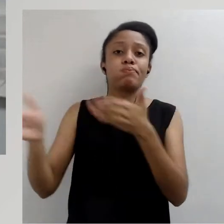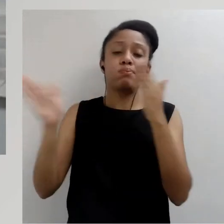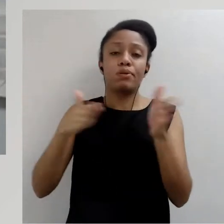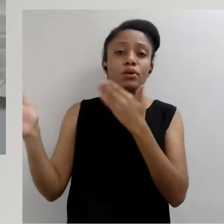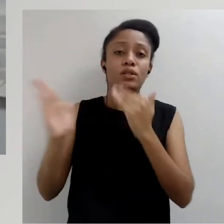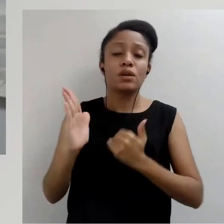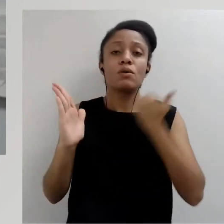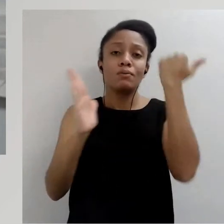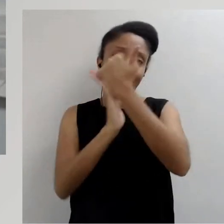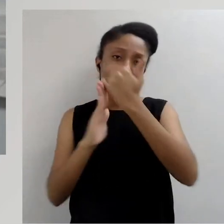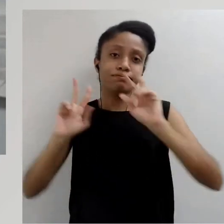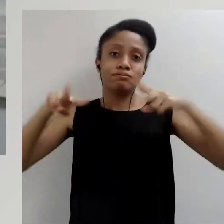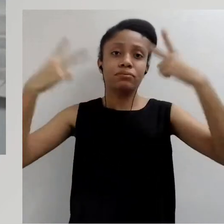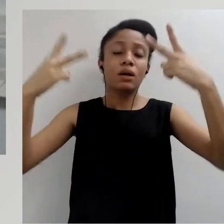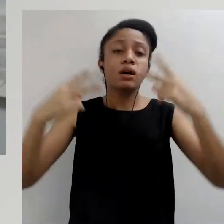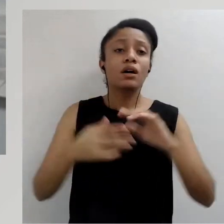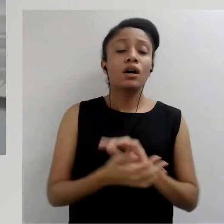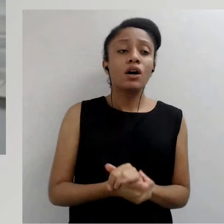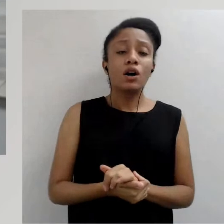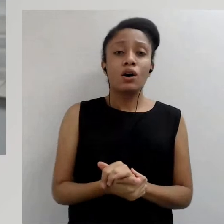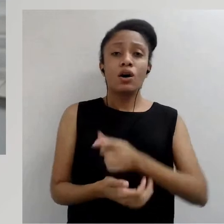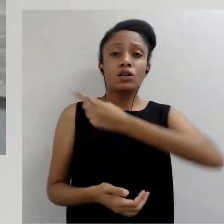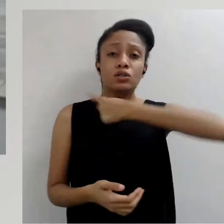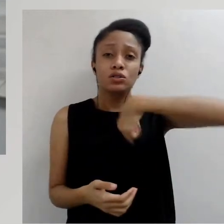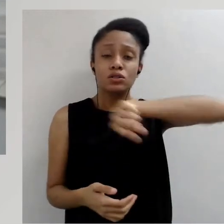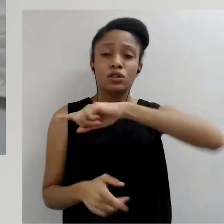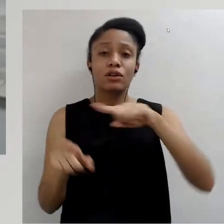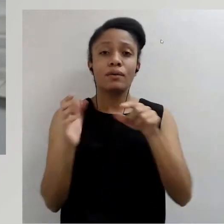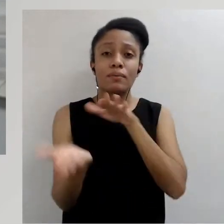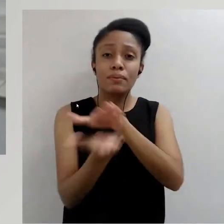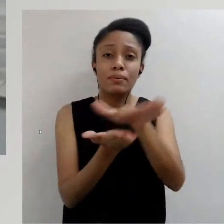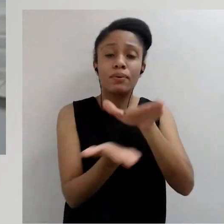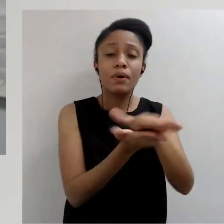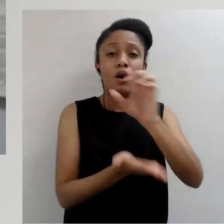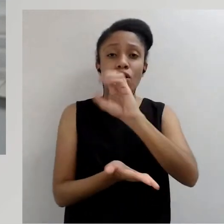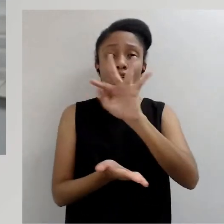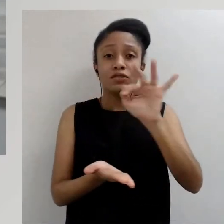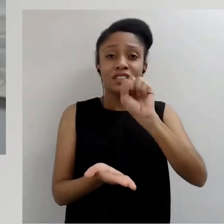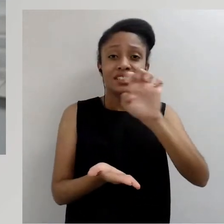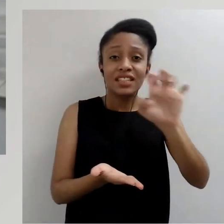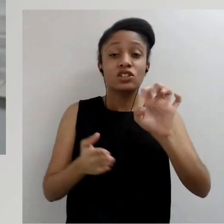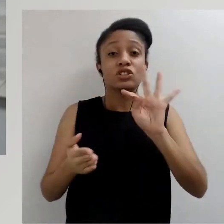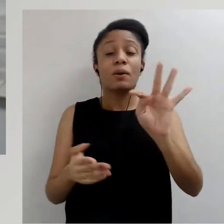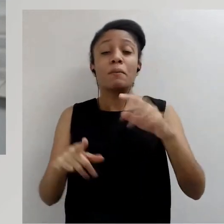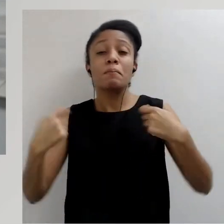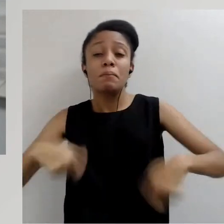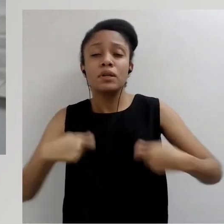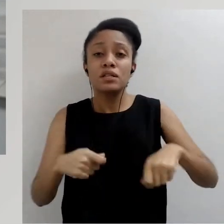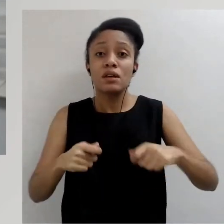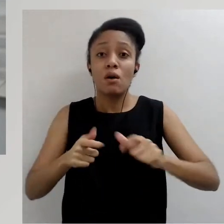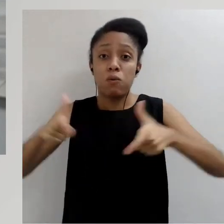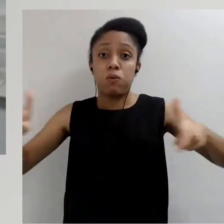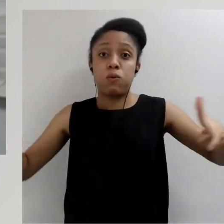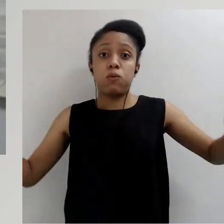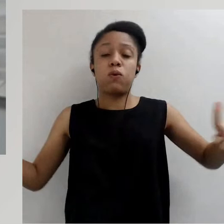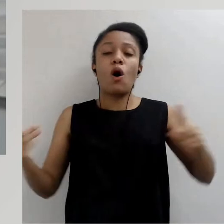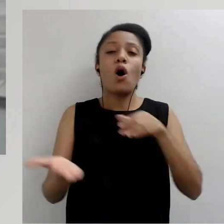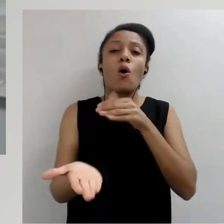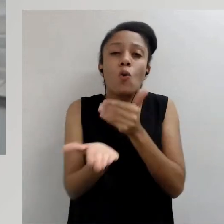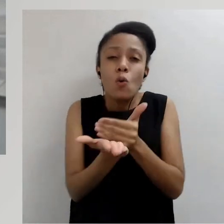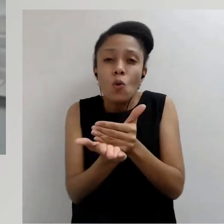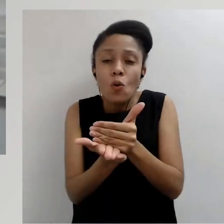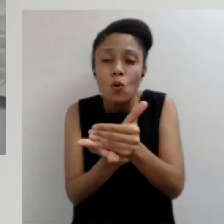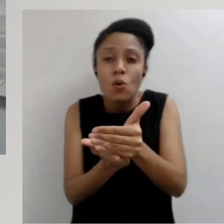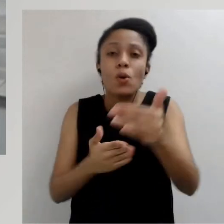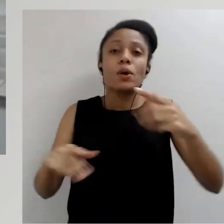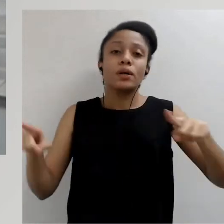production volume. So we know that for us to have offset equipment, we need to have volume to compensate. Otherwise, you need to have a